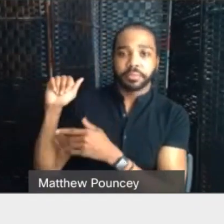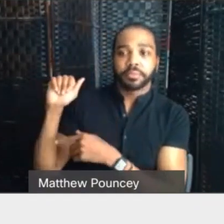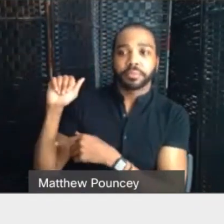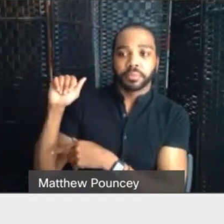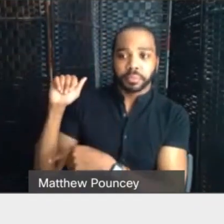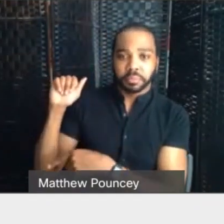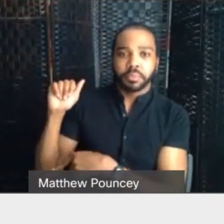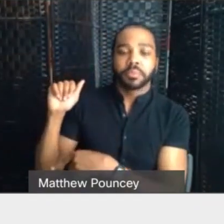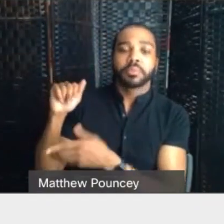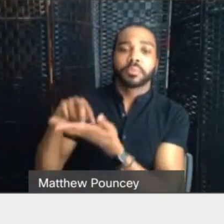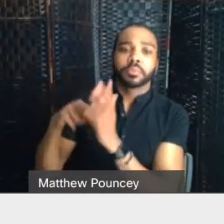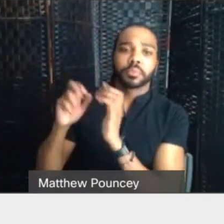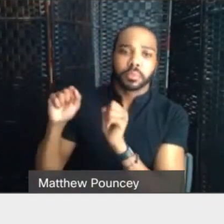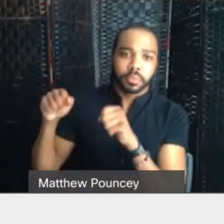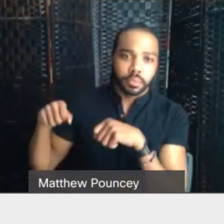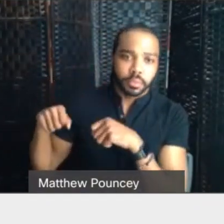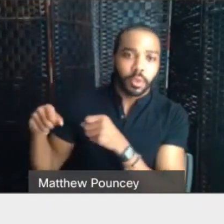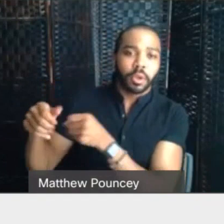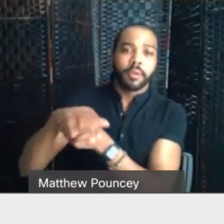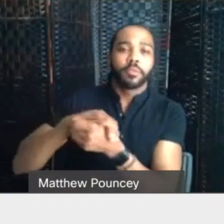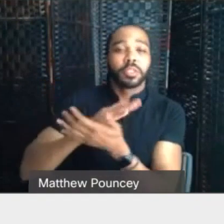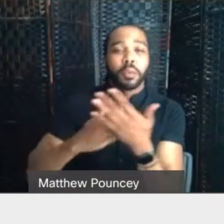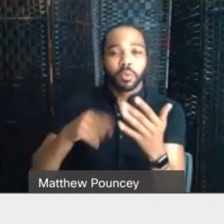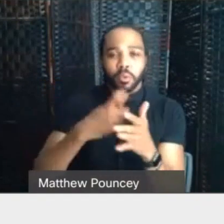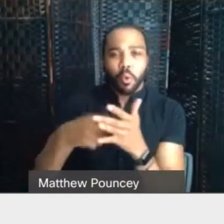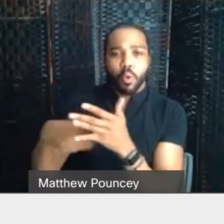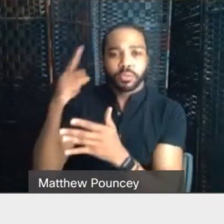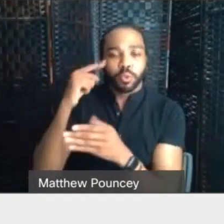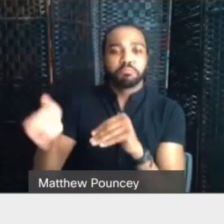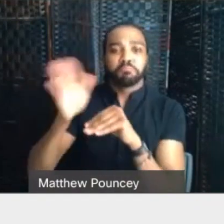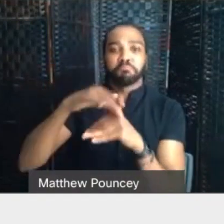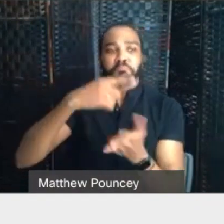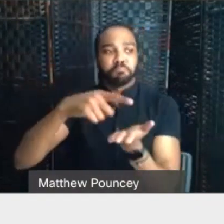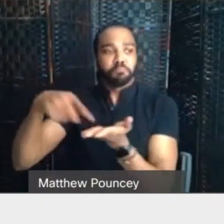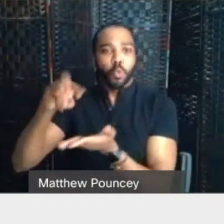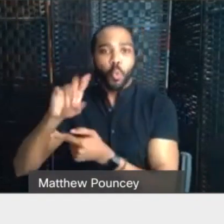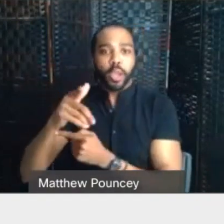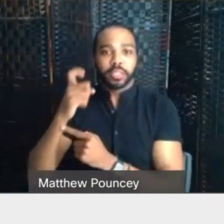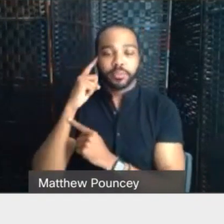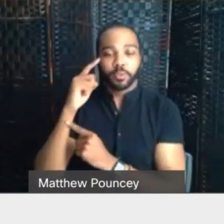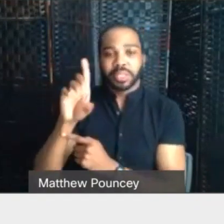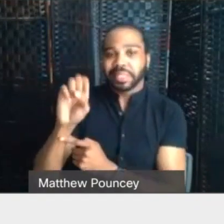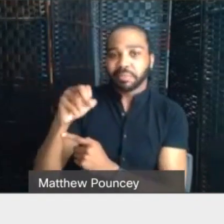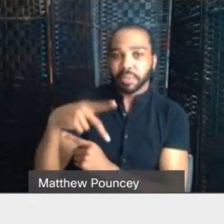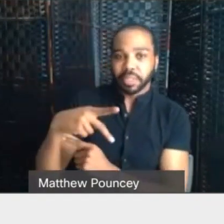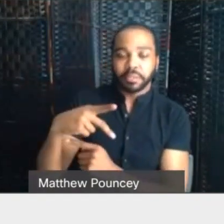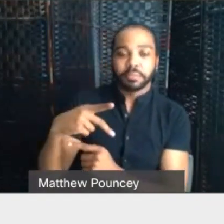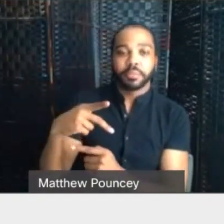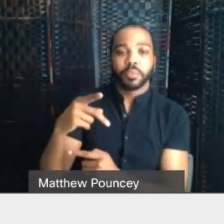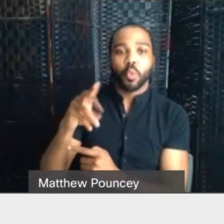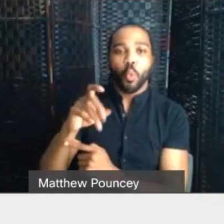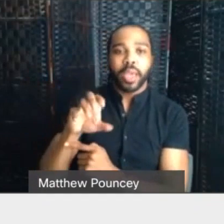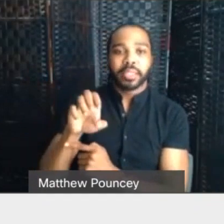that would allow to cover some of the cost of increasing wages related to the DSP Wage Act.